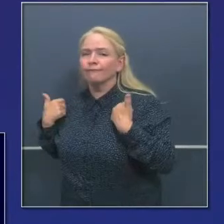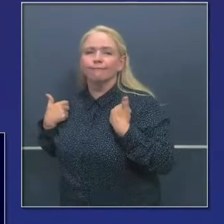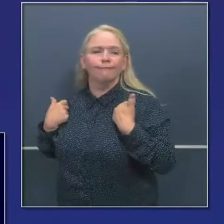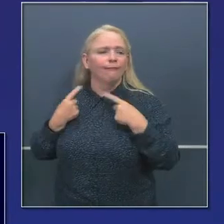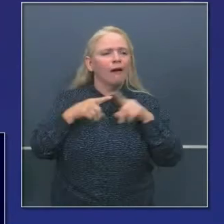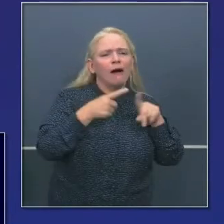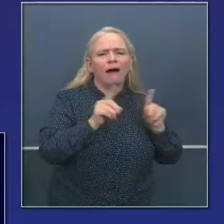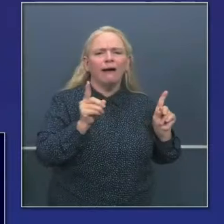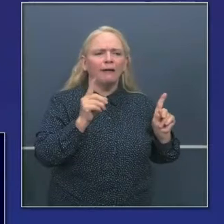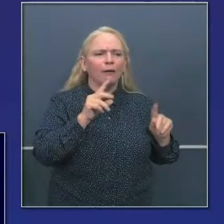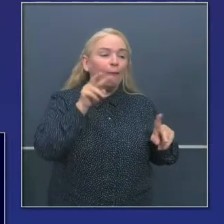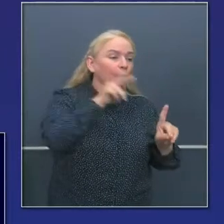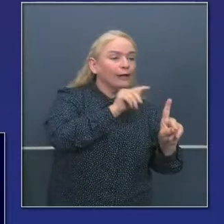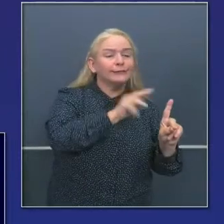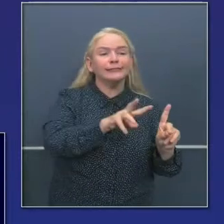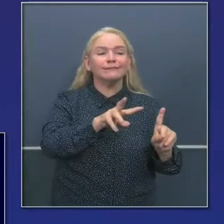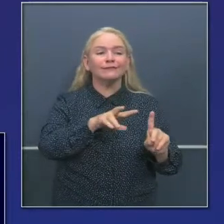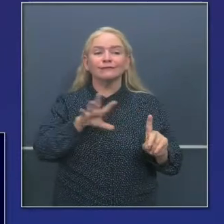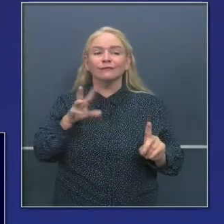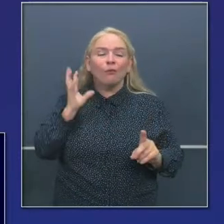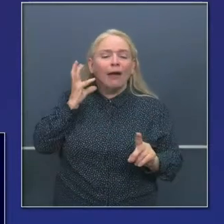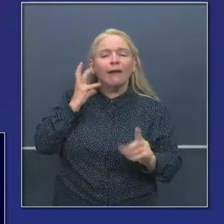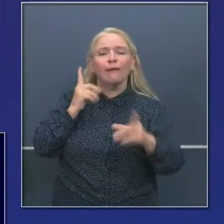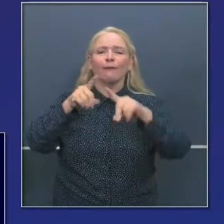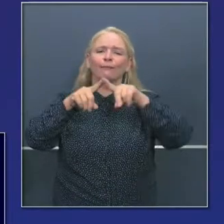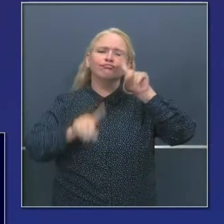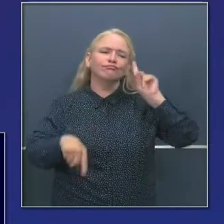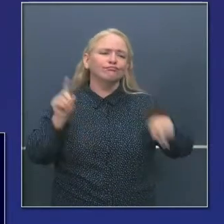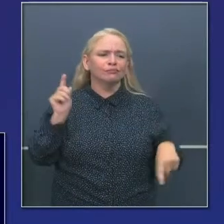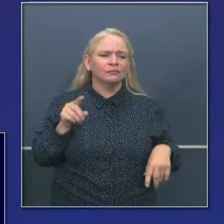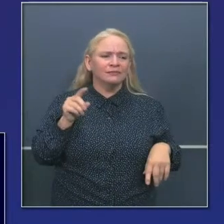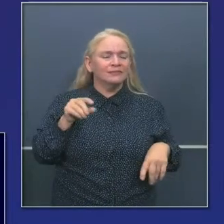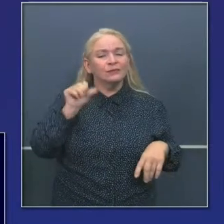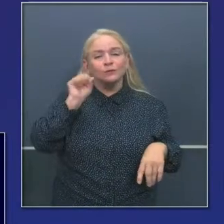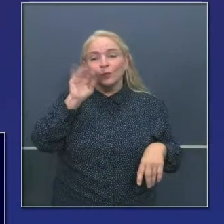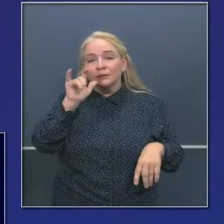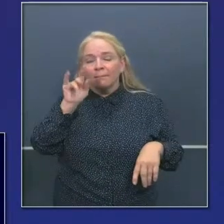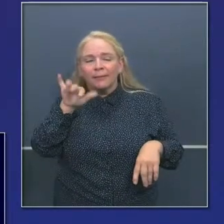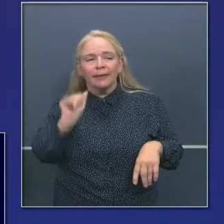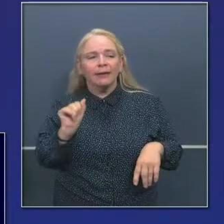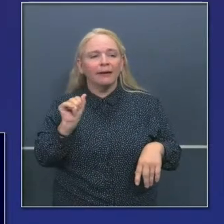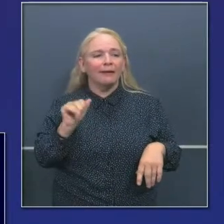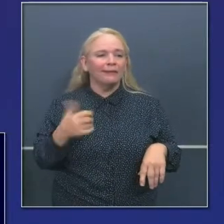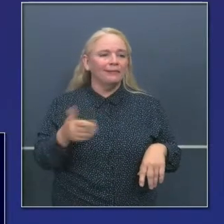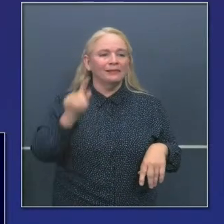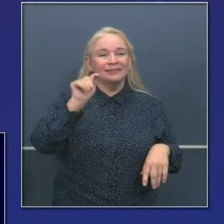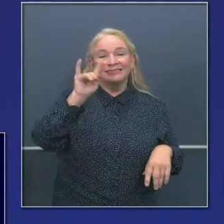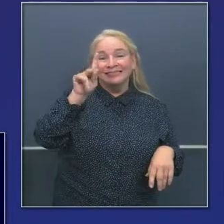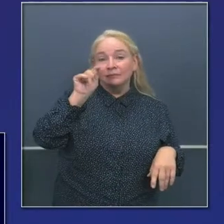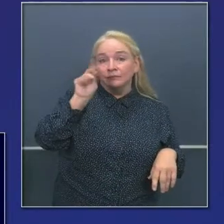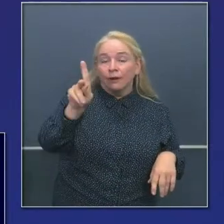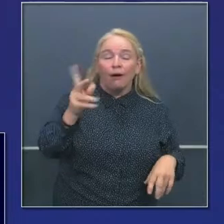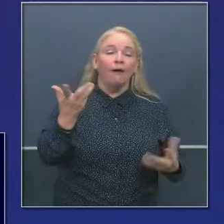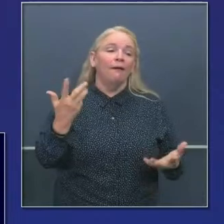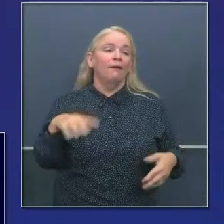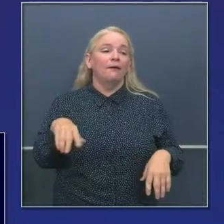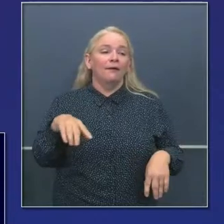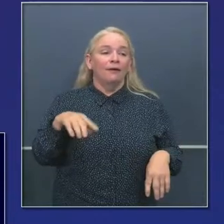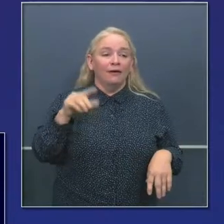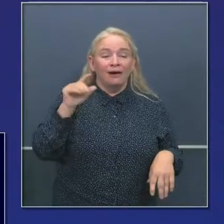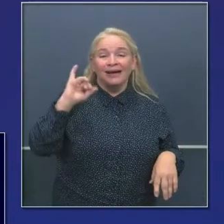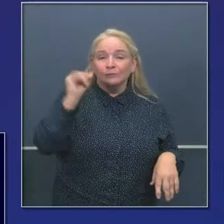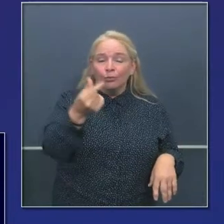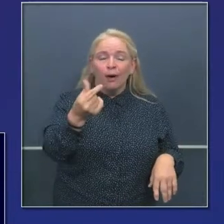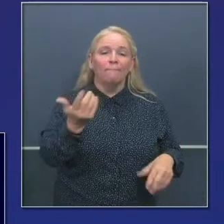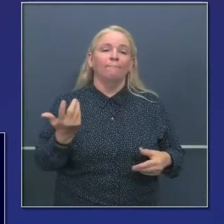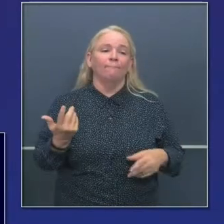watching broadcast TV, radio, or social media, if you're on TikTok or you're on Instagram, if you're doing more traditional social media